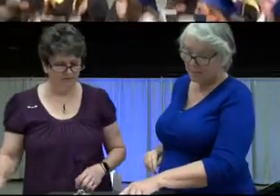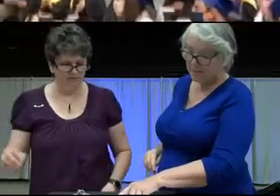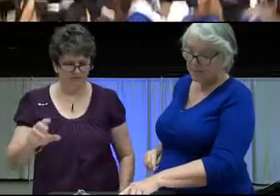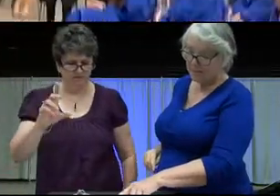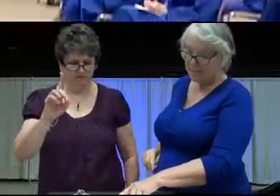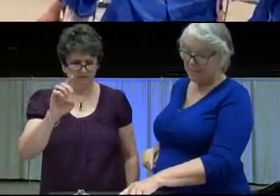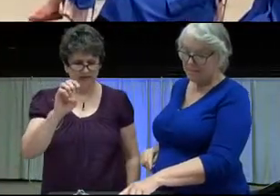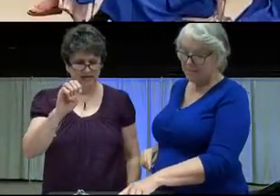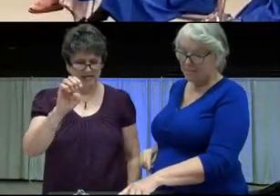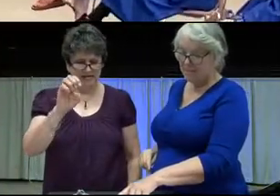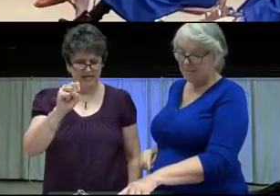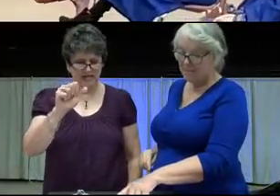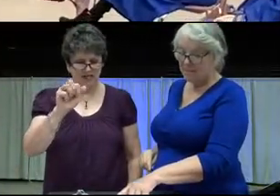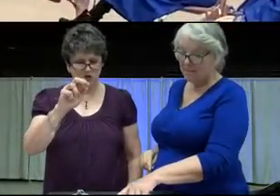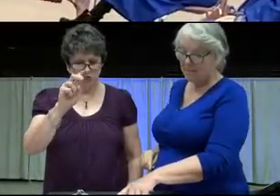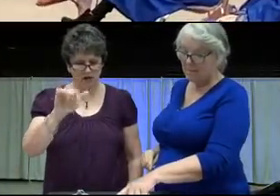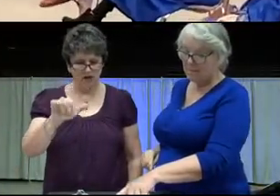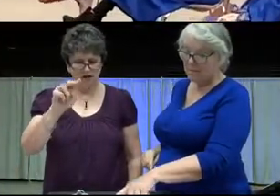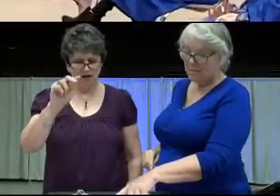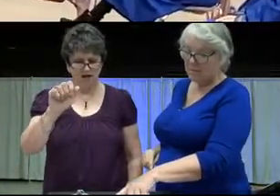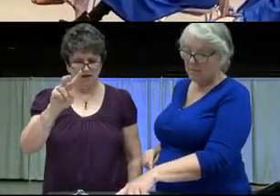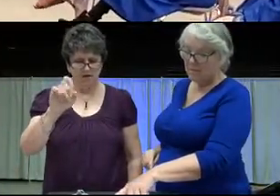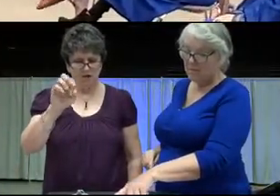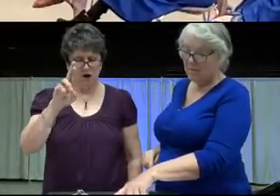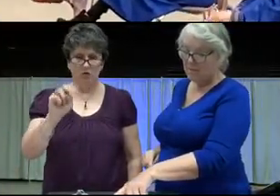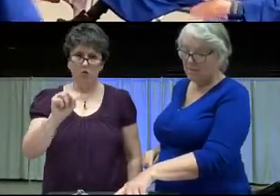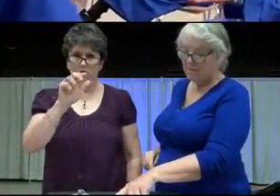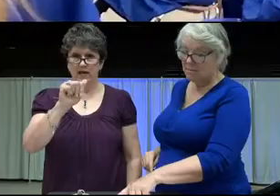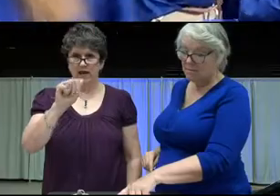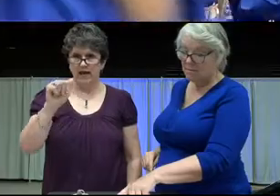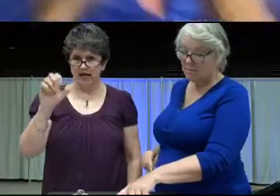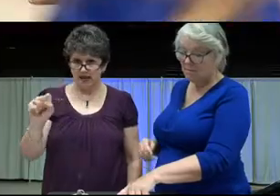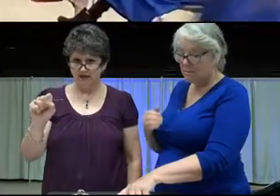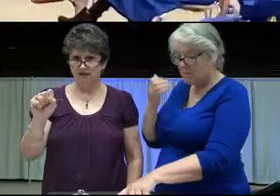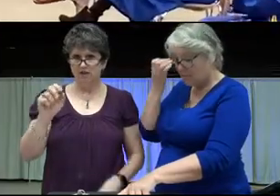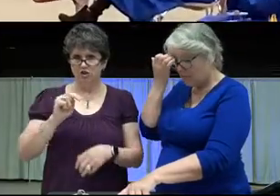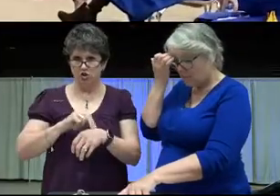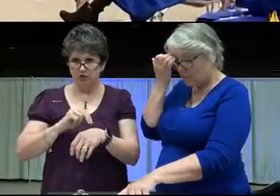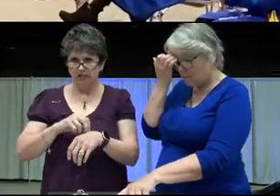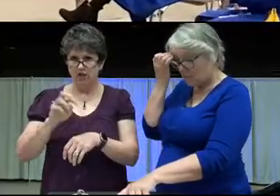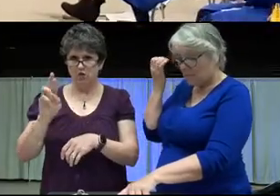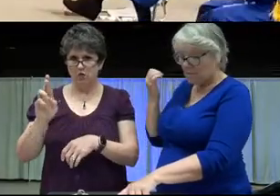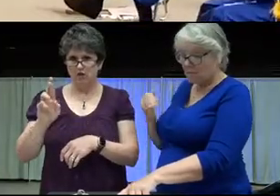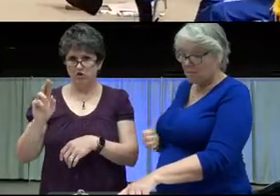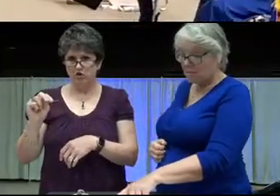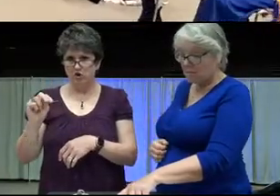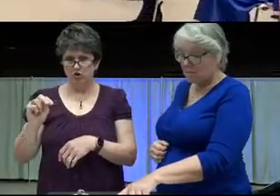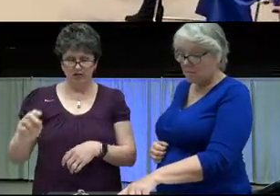Desiree Navarro, Associate of Science in Nursing, Registered Nurse.